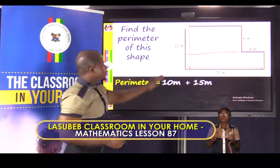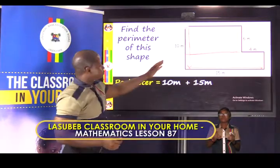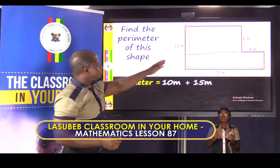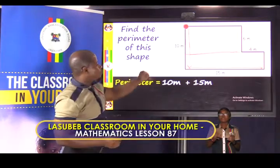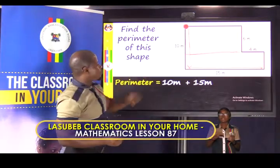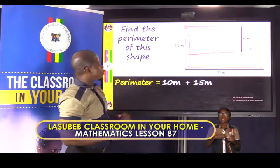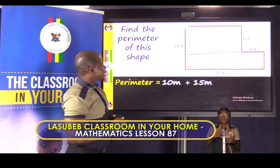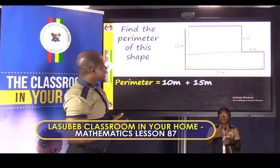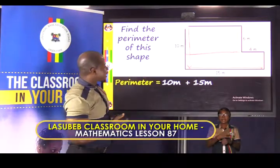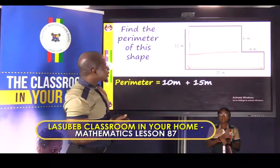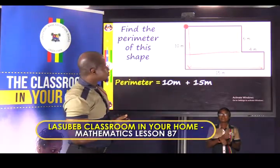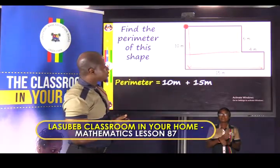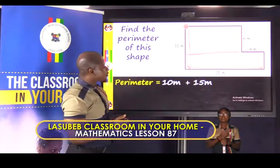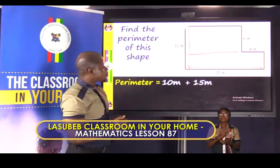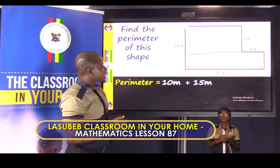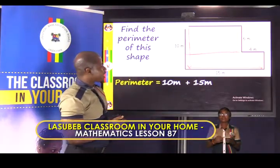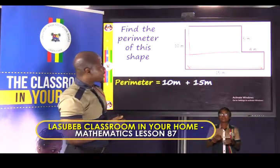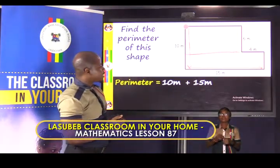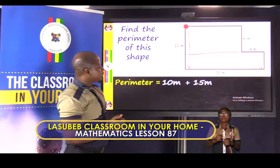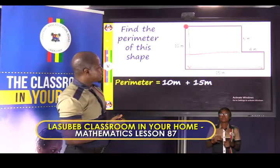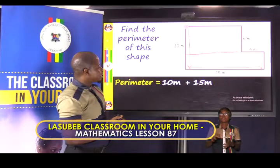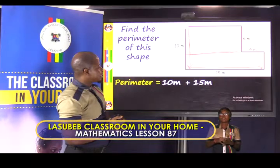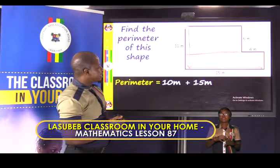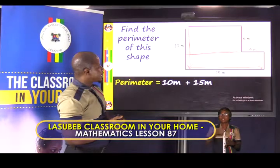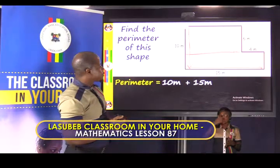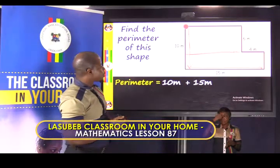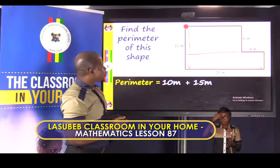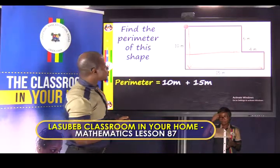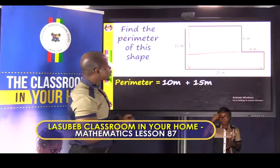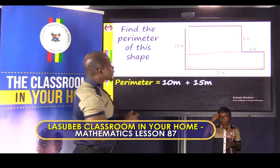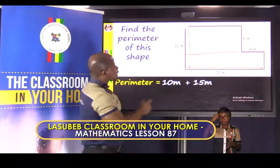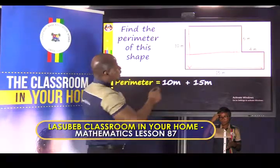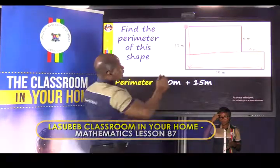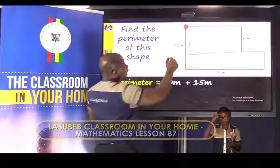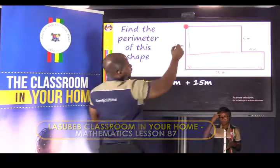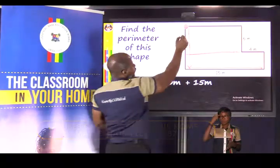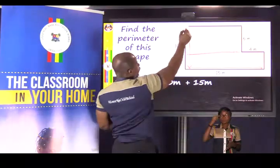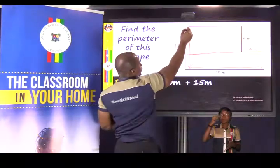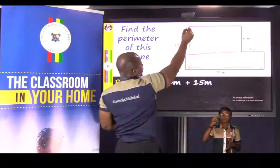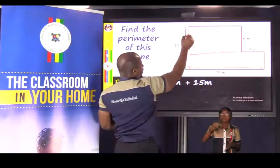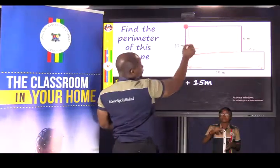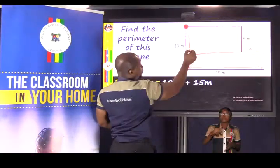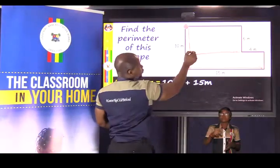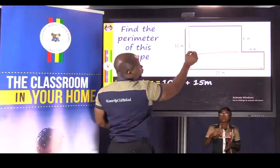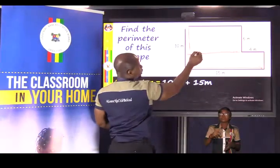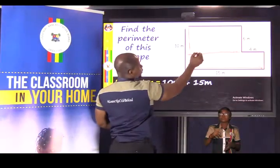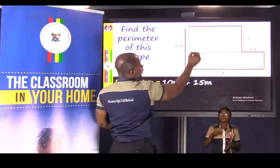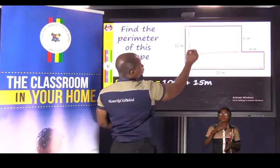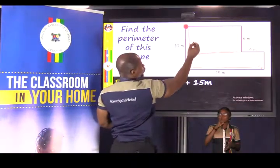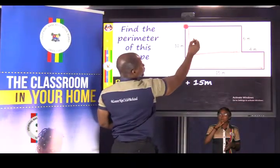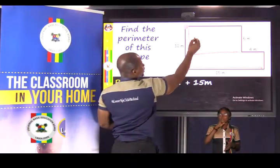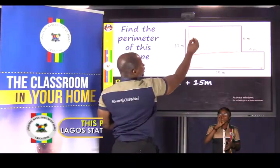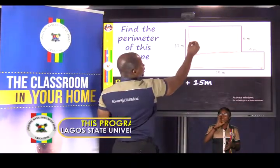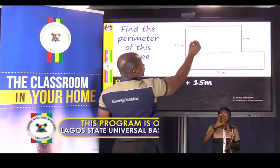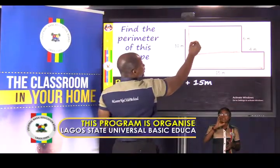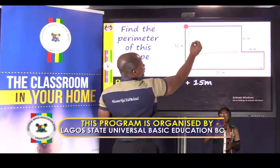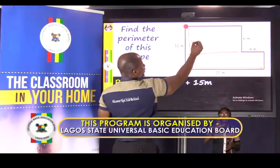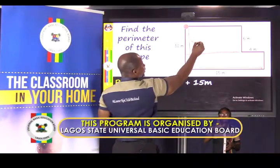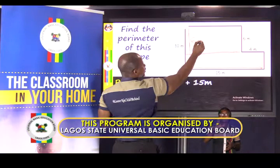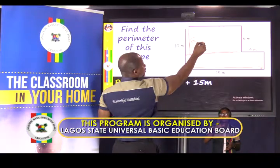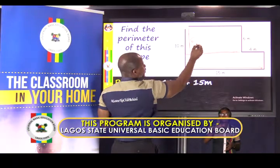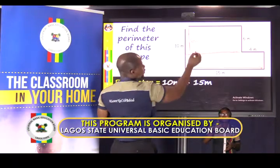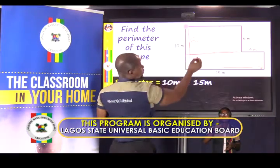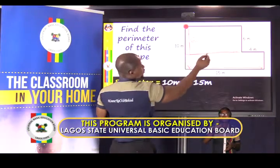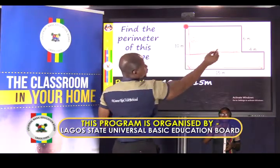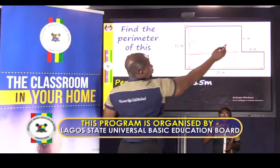Okay, nothing from, oh, of course I can get something from there. And that is because from the starting point to this point will be 6